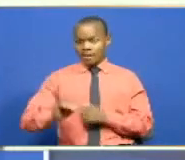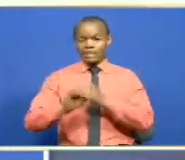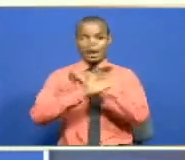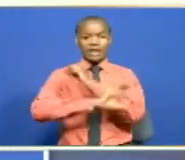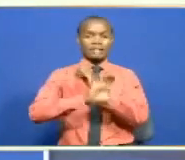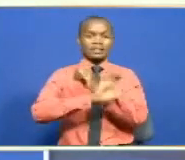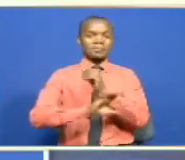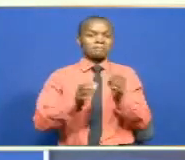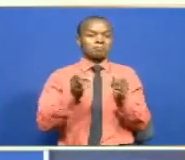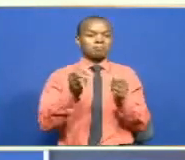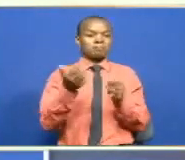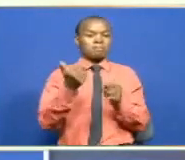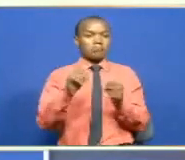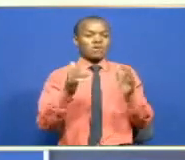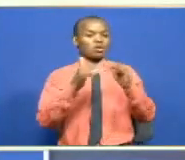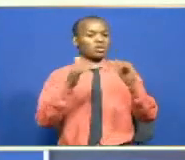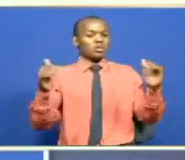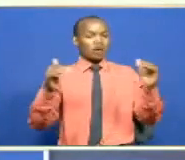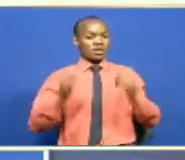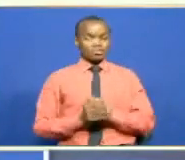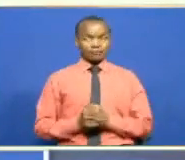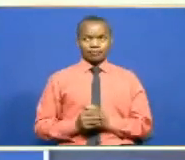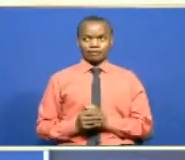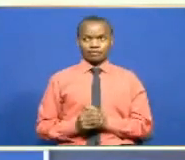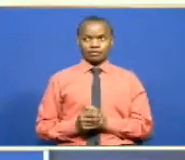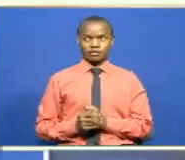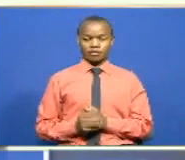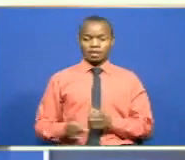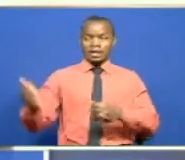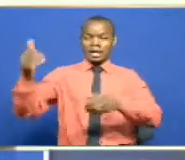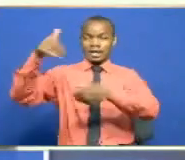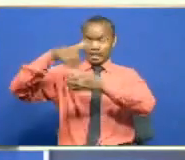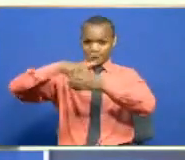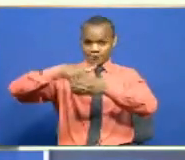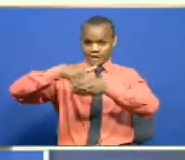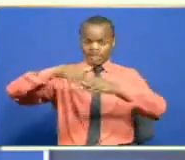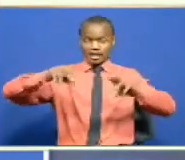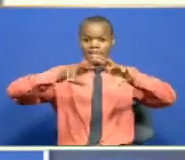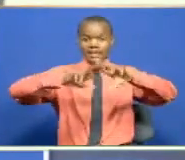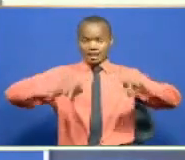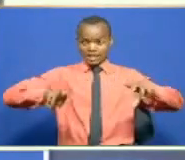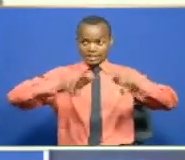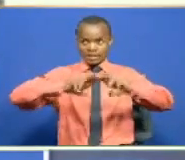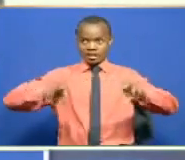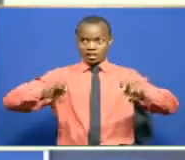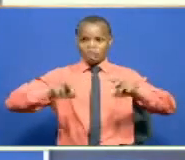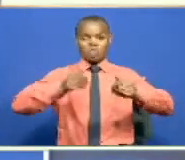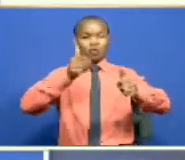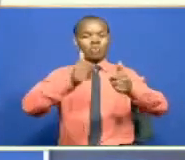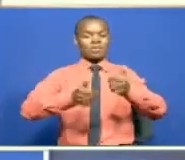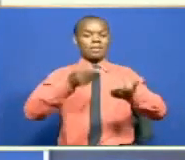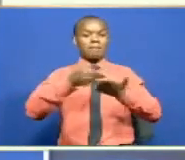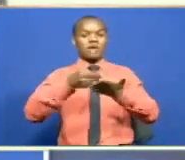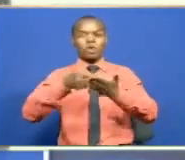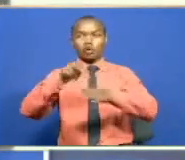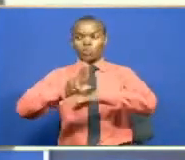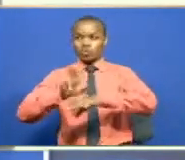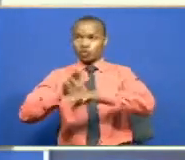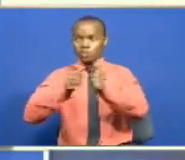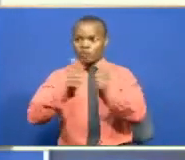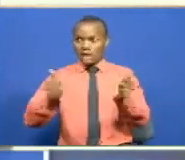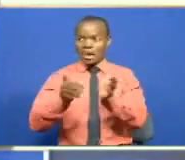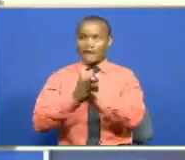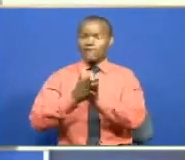not faring quite well. So investing in research is money well spent, and I want to